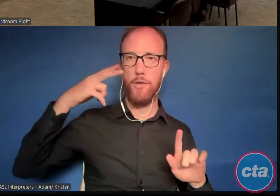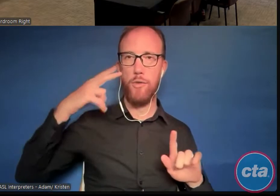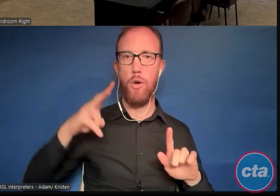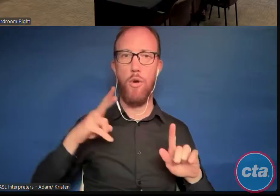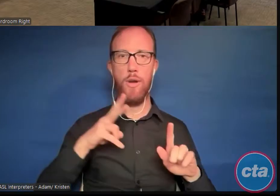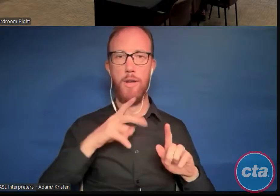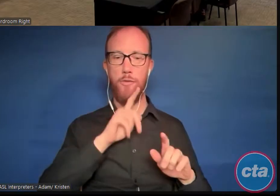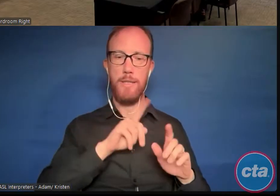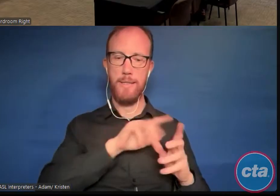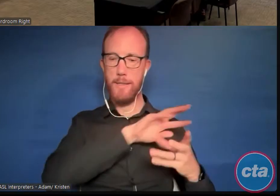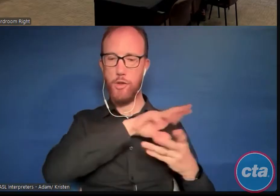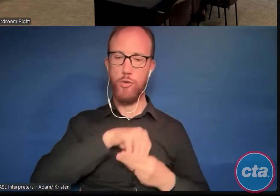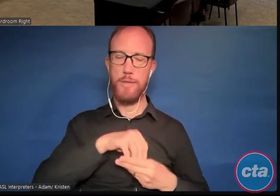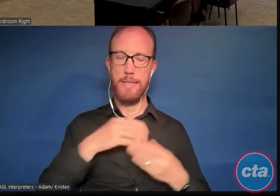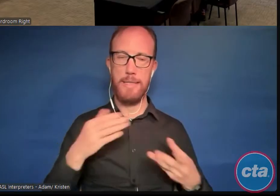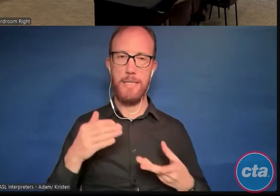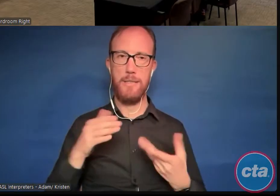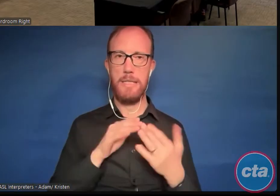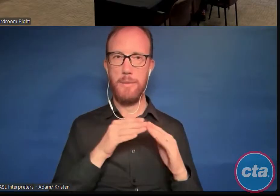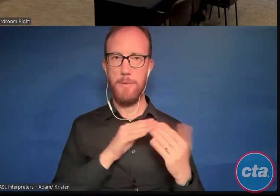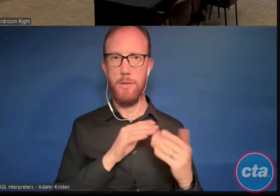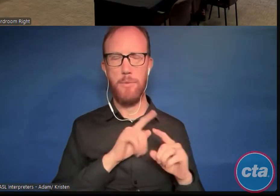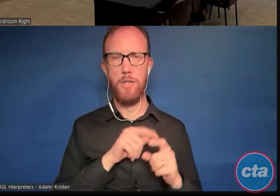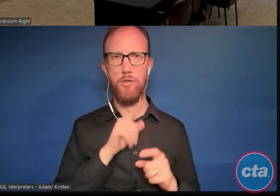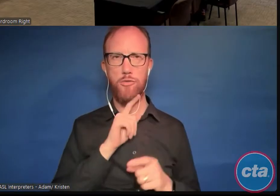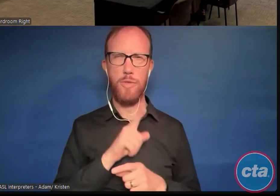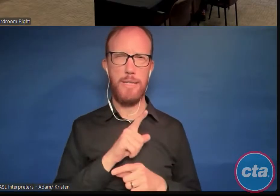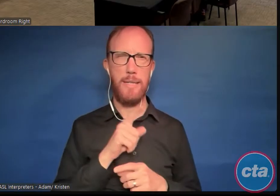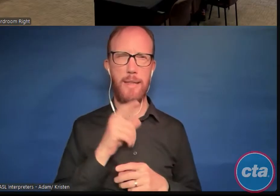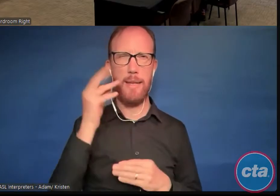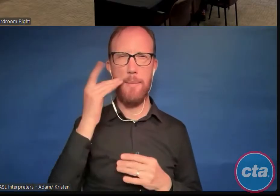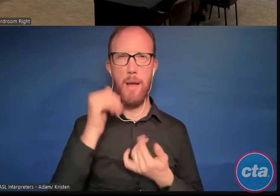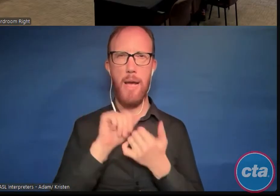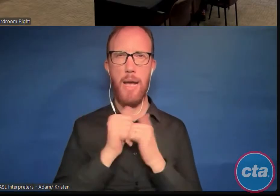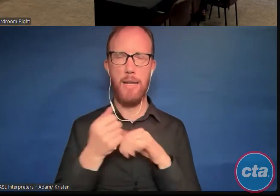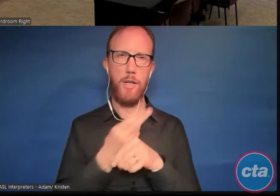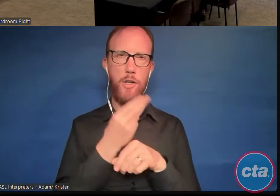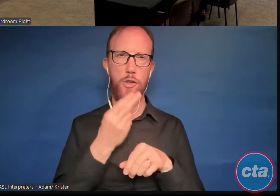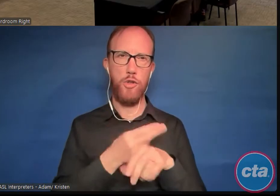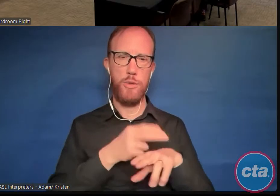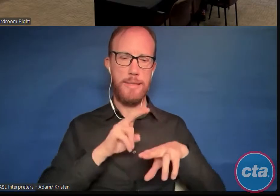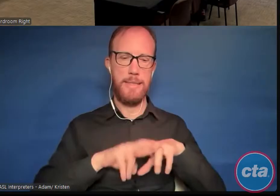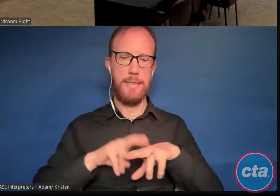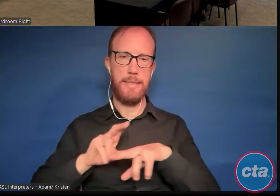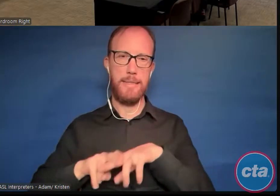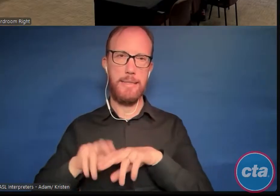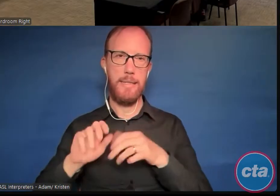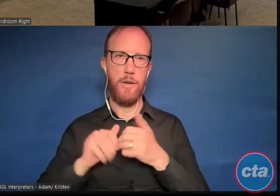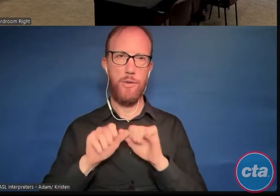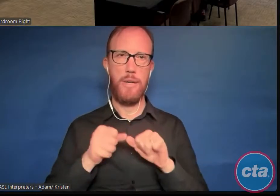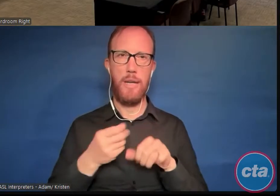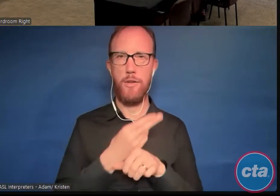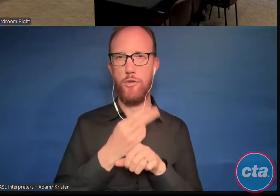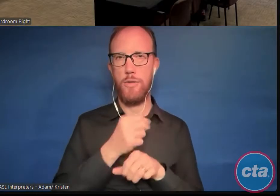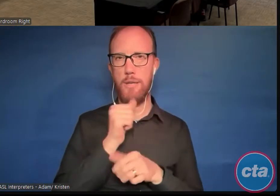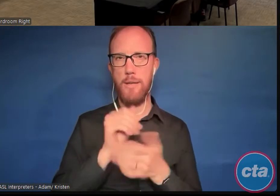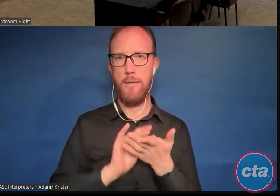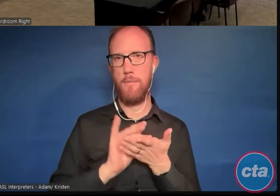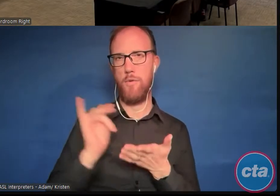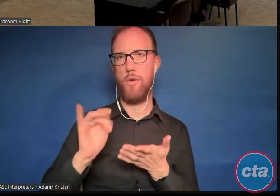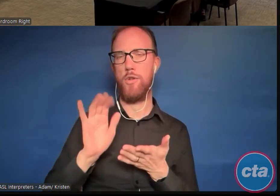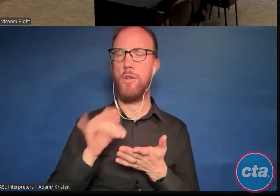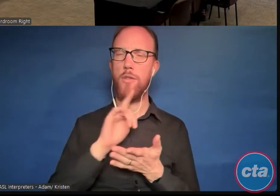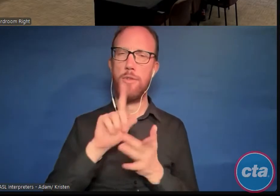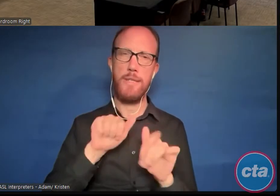community. But it's very thoughtful about how the seating can be used and not abused in that sense. And that's a real challenge, I think, when we look